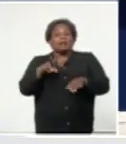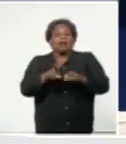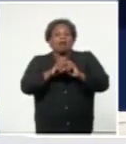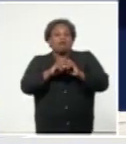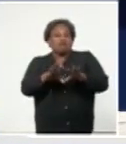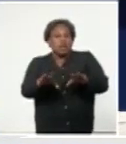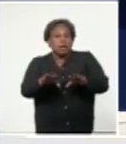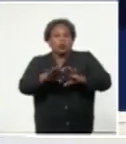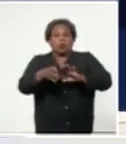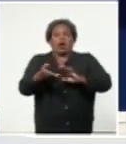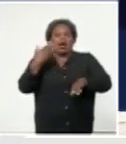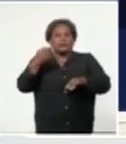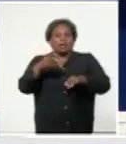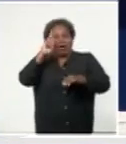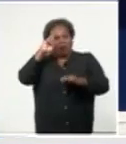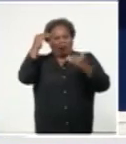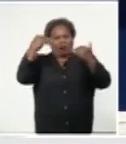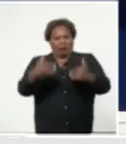world.